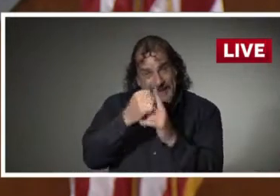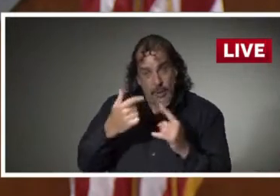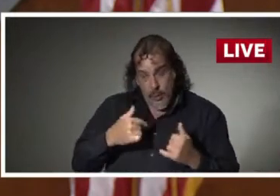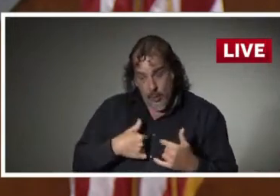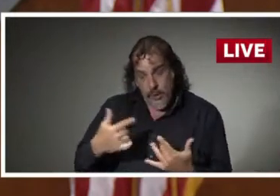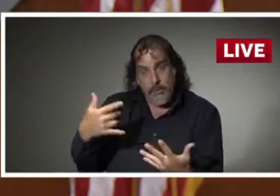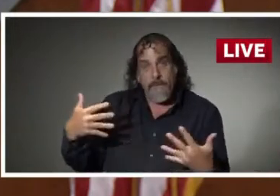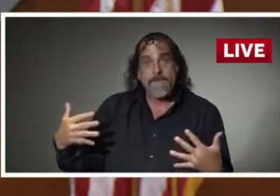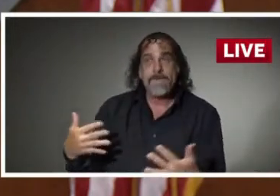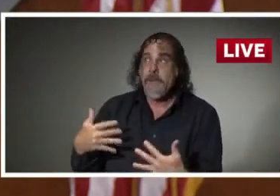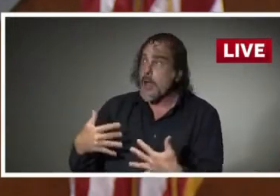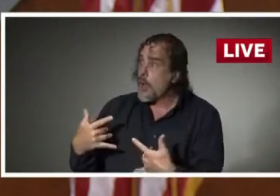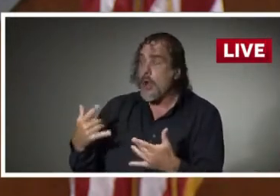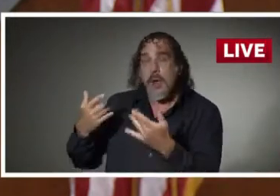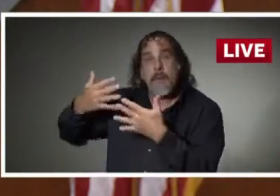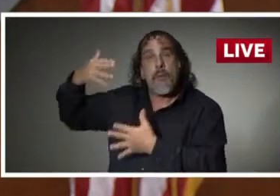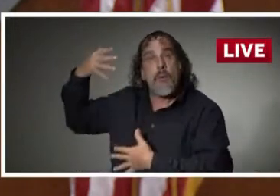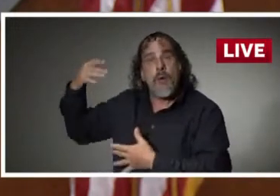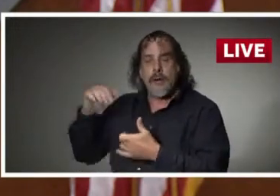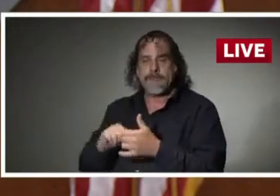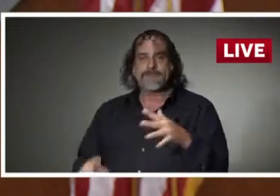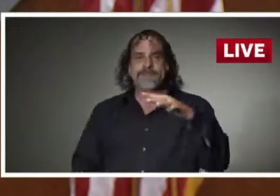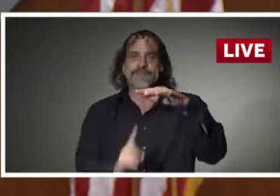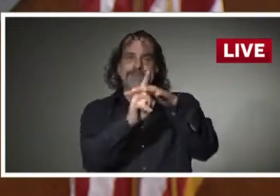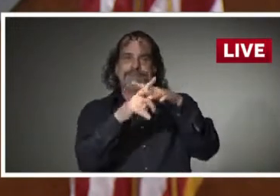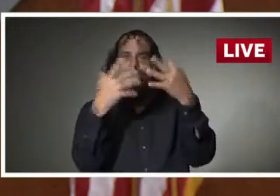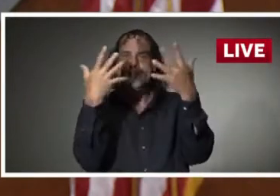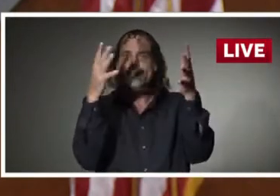feared is upon us.